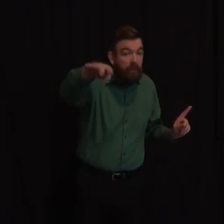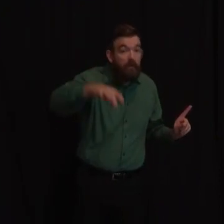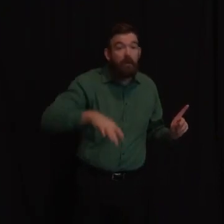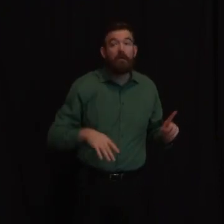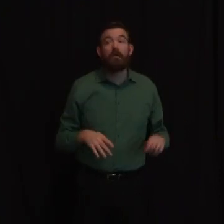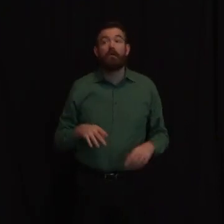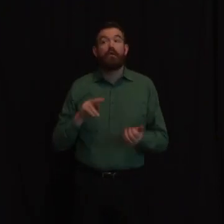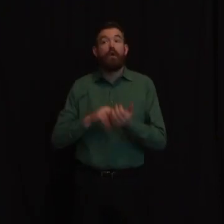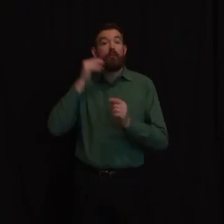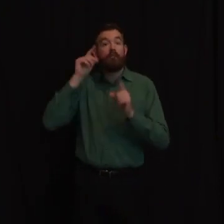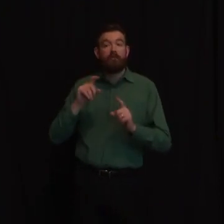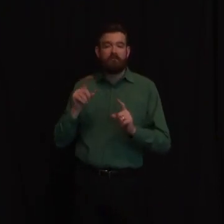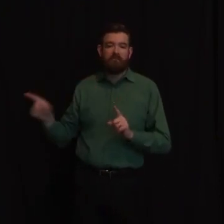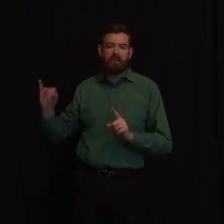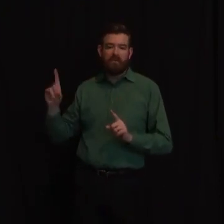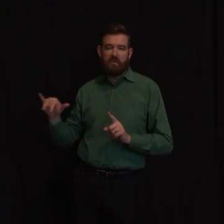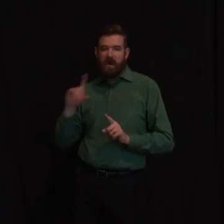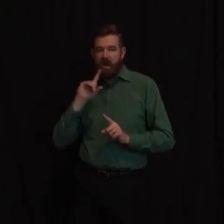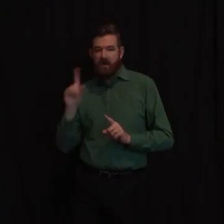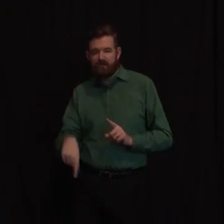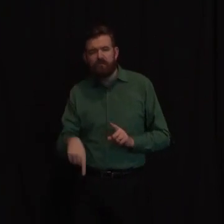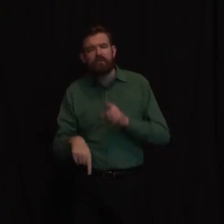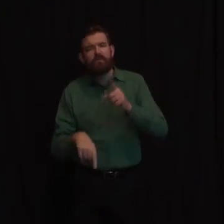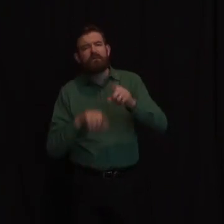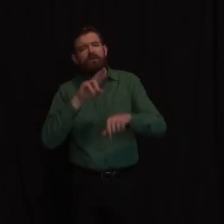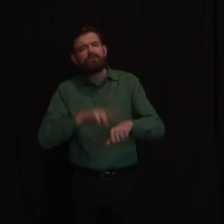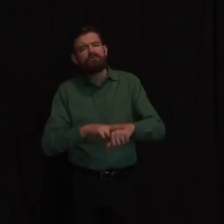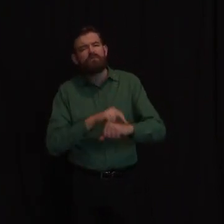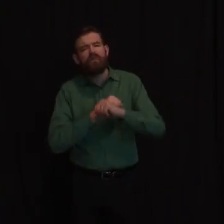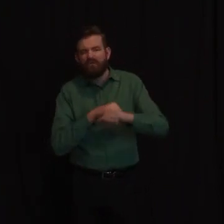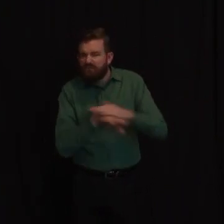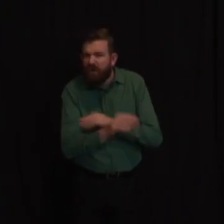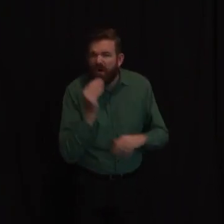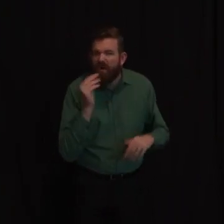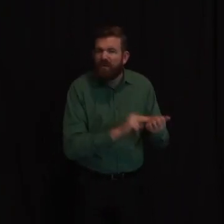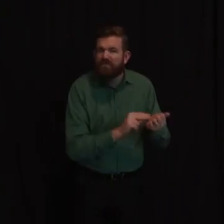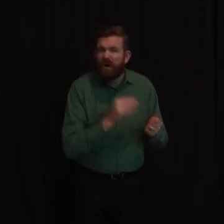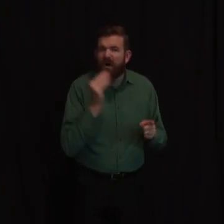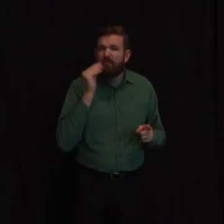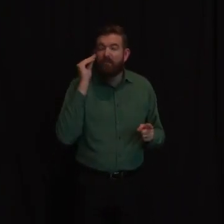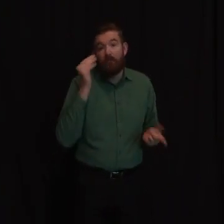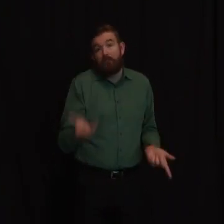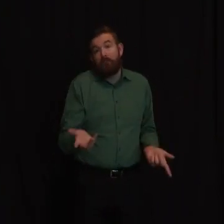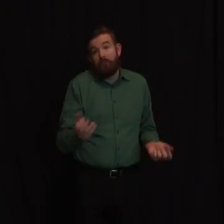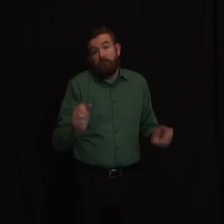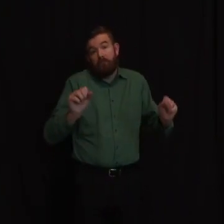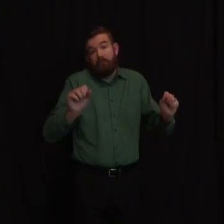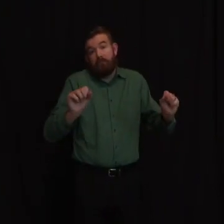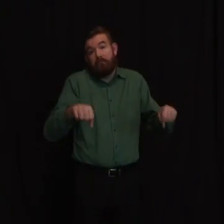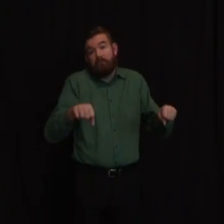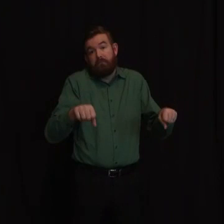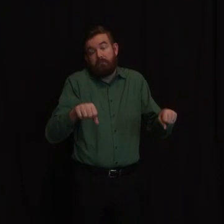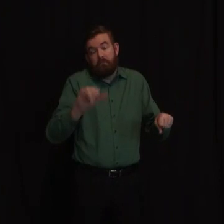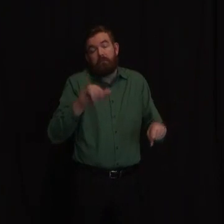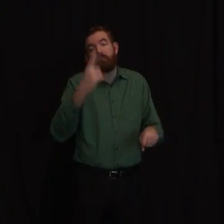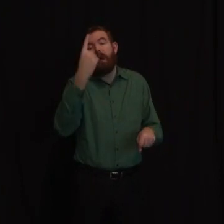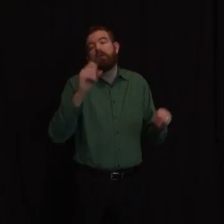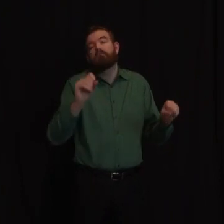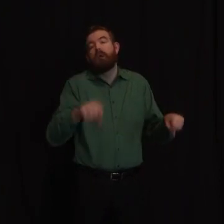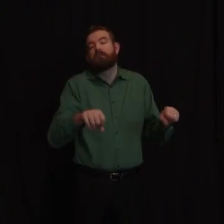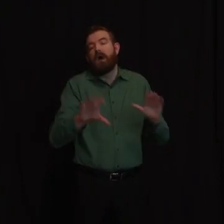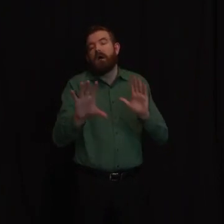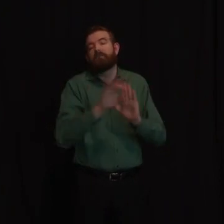National Guard, we've been asked this. That continues to be an option on the table. Long-term care details in